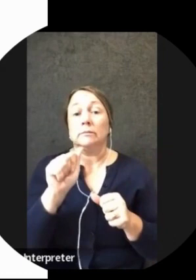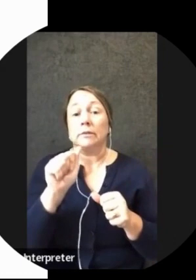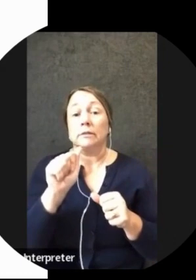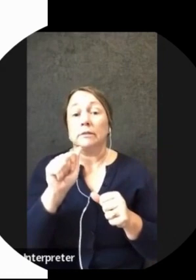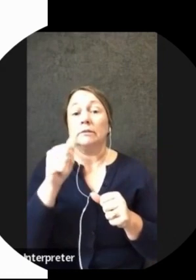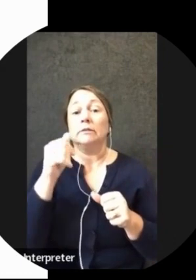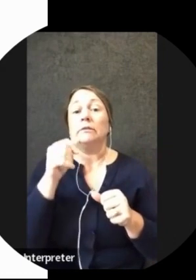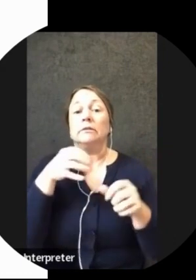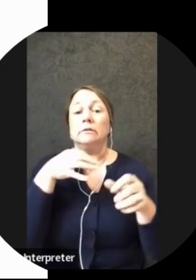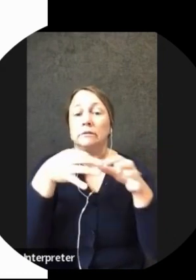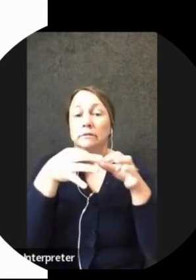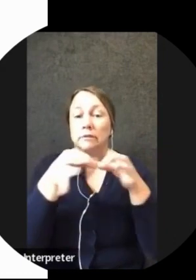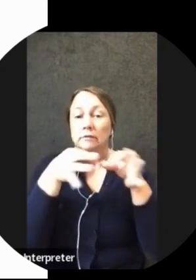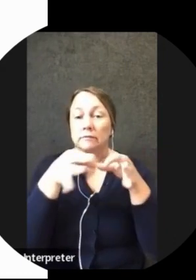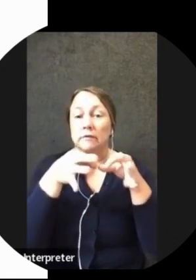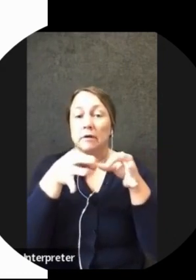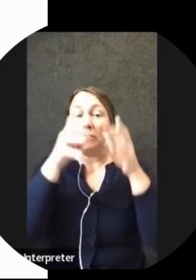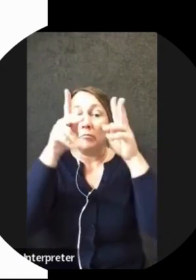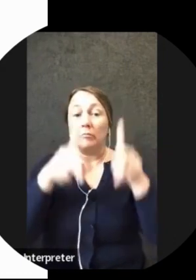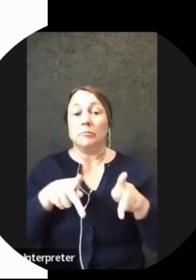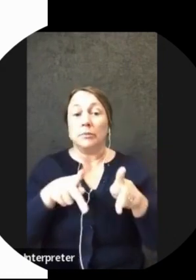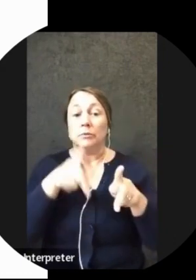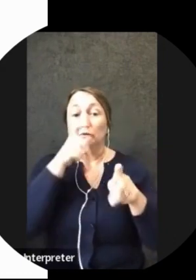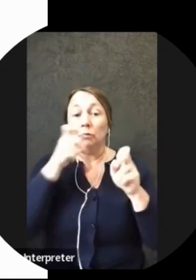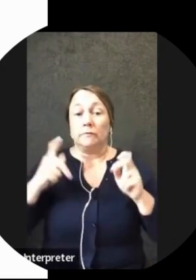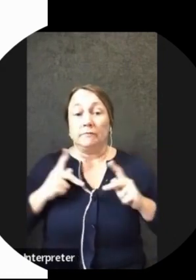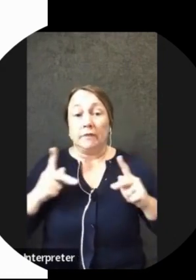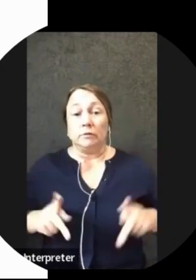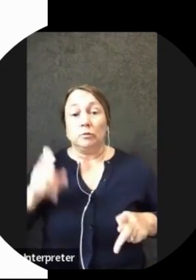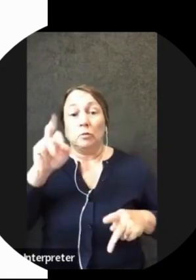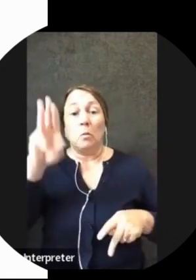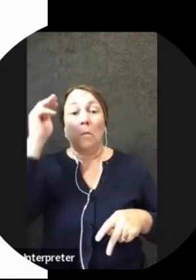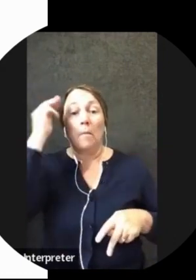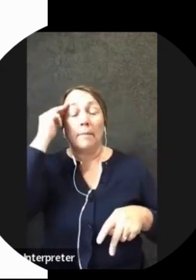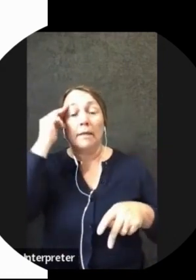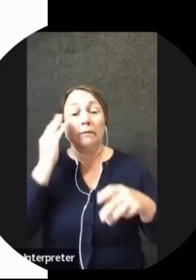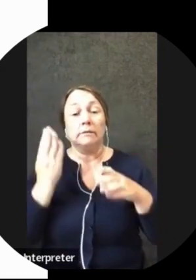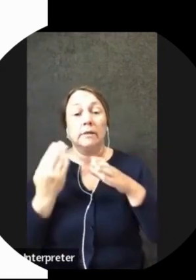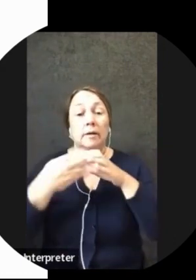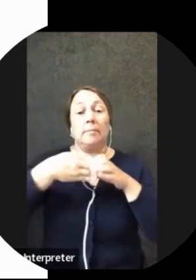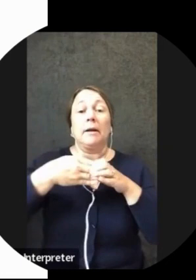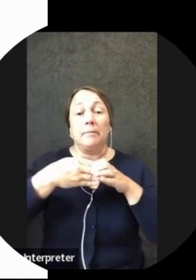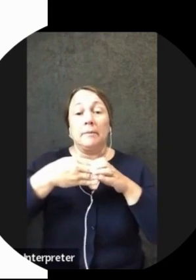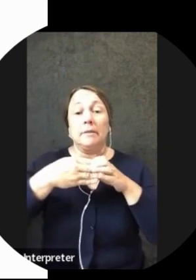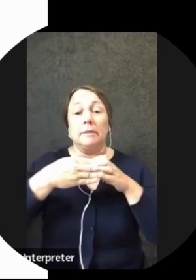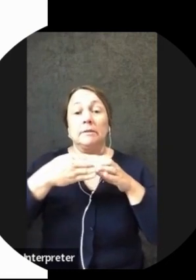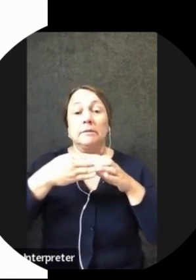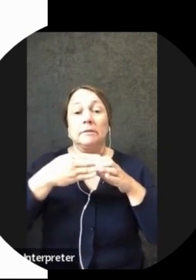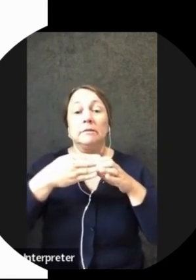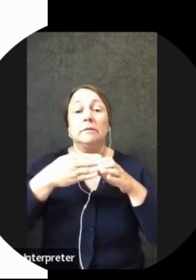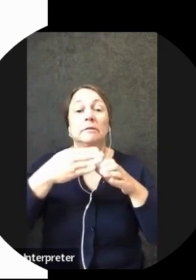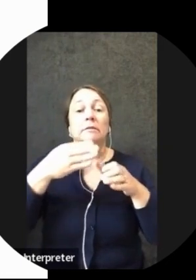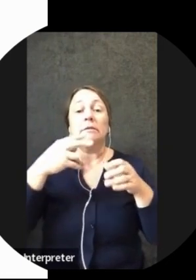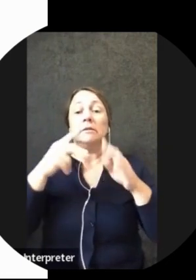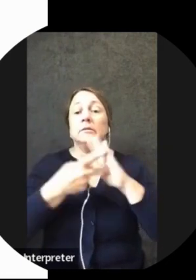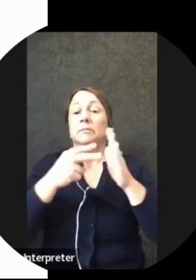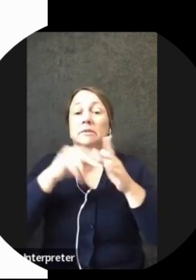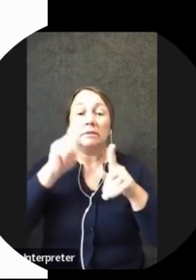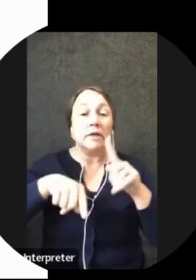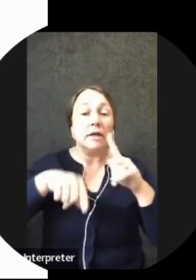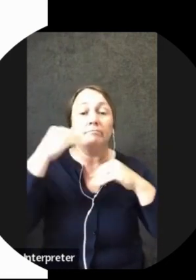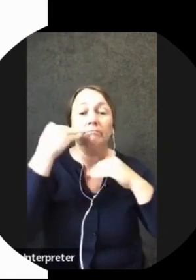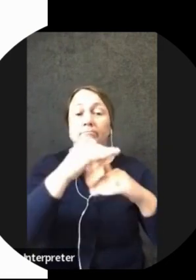mental impairments that substantially limits major life activities. So students with disabilities